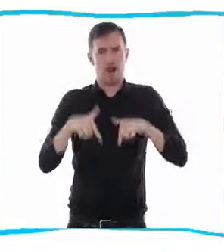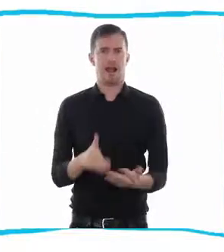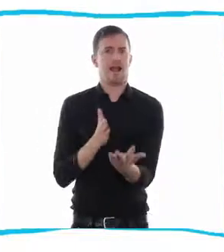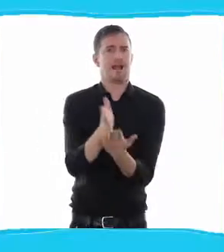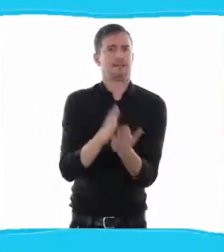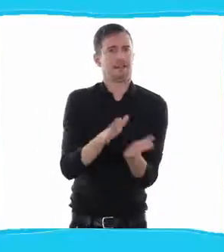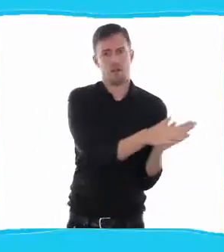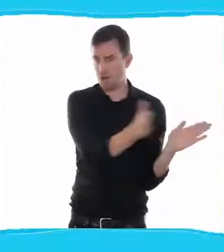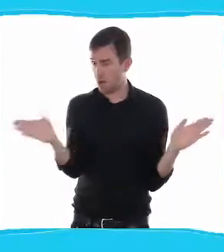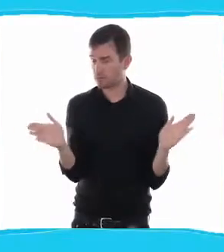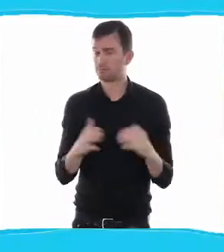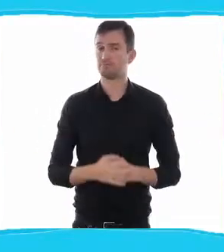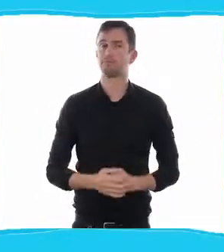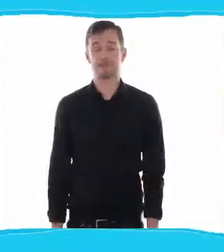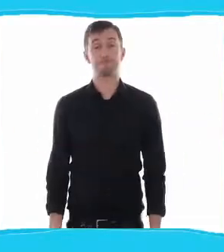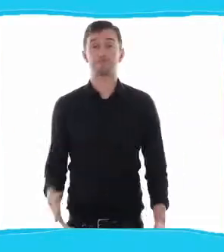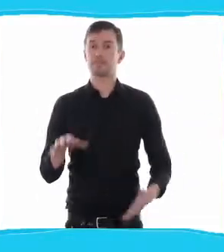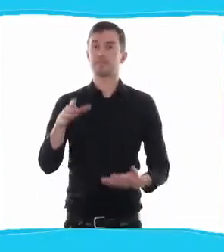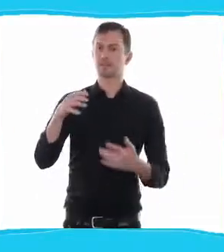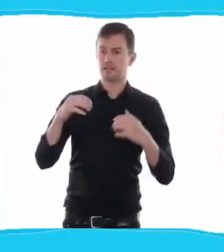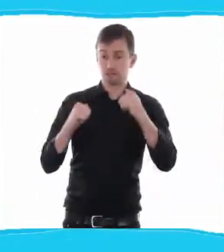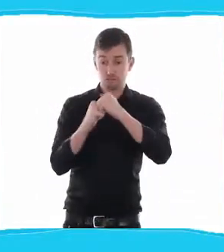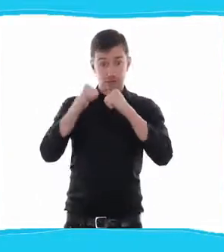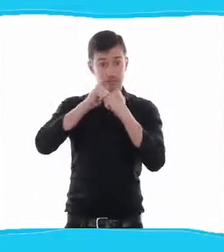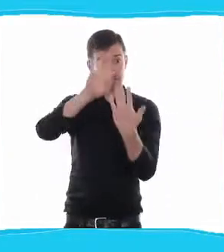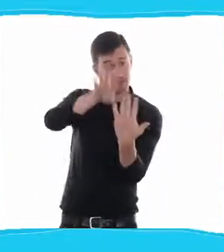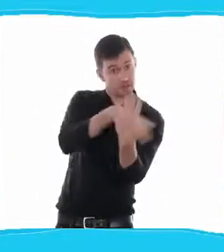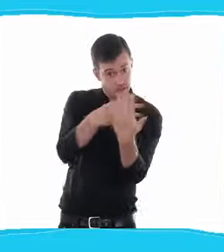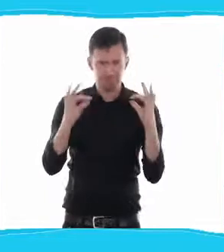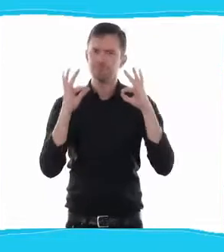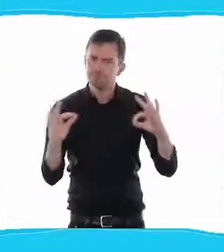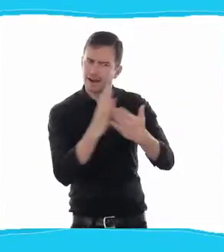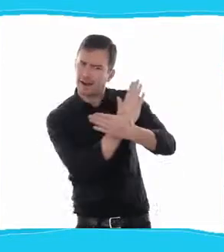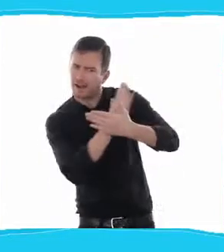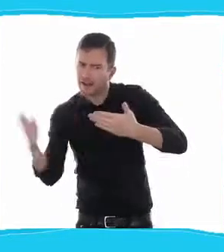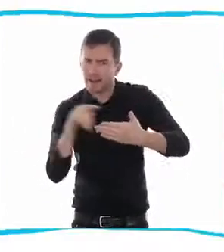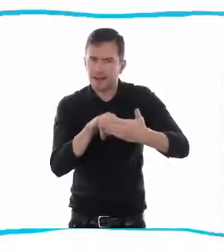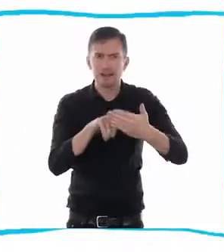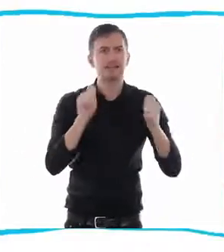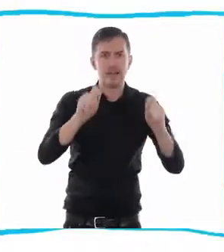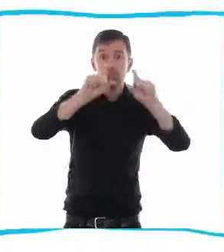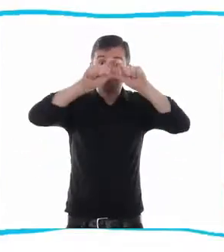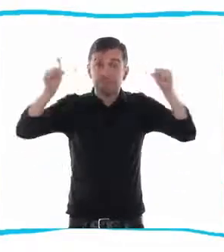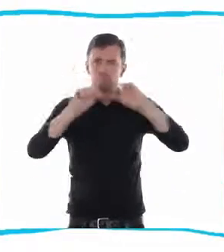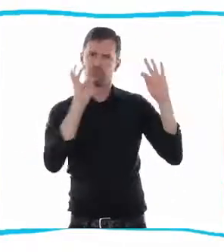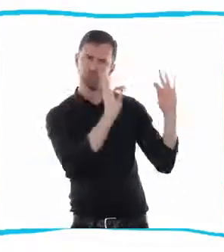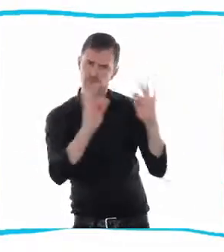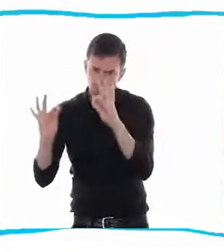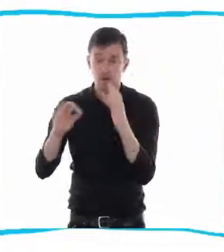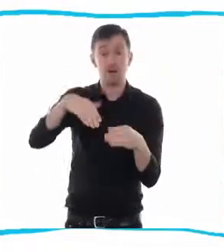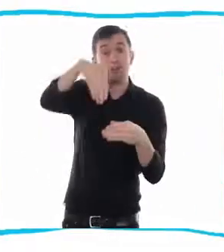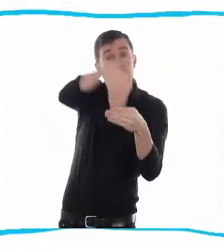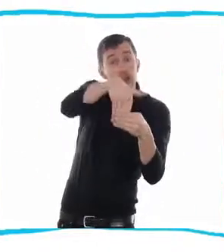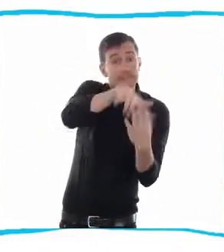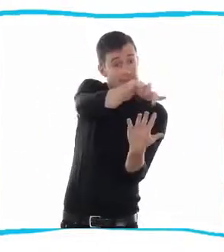start. Choose a clear structure. Standard headings and a table of contents will help everyone navigate your documents,